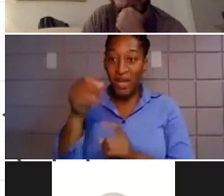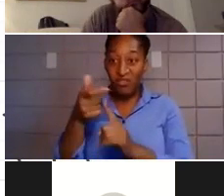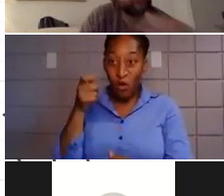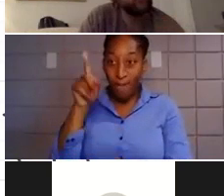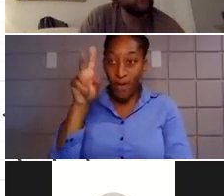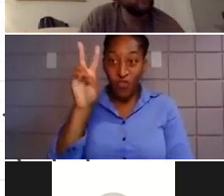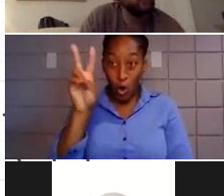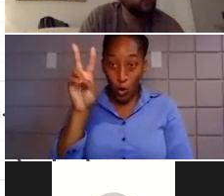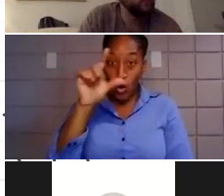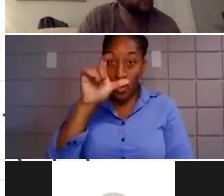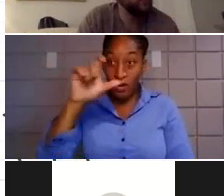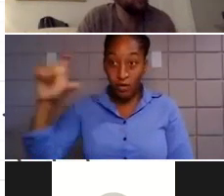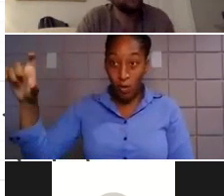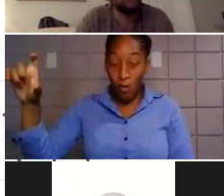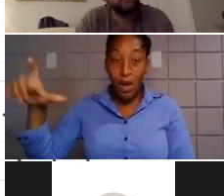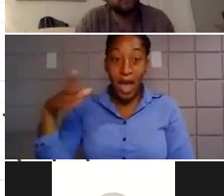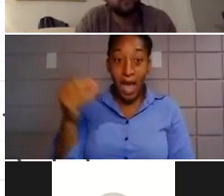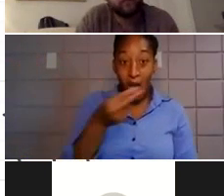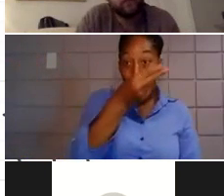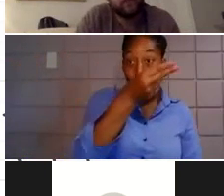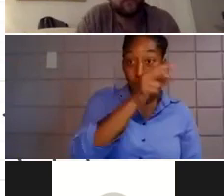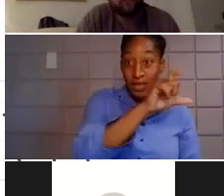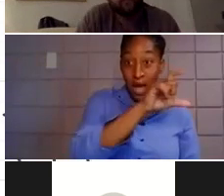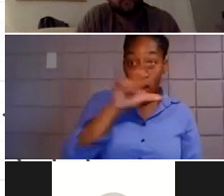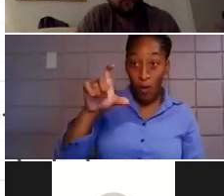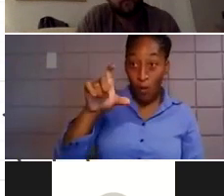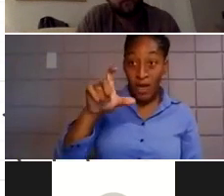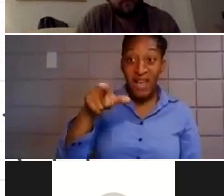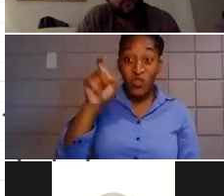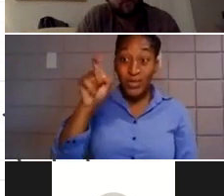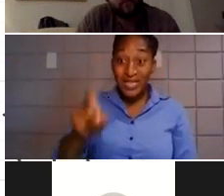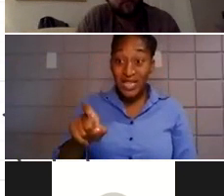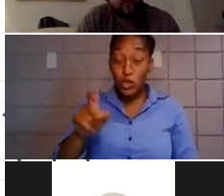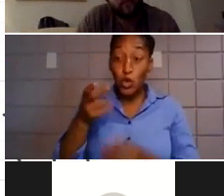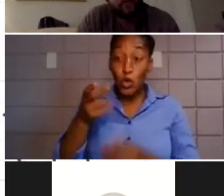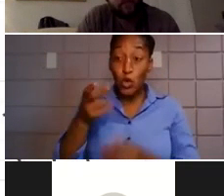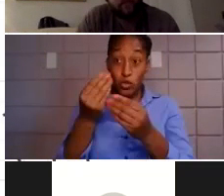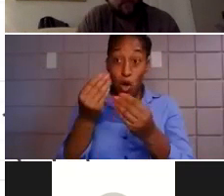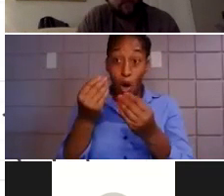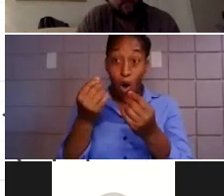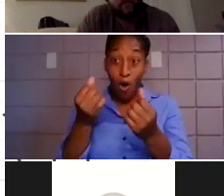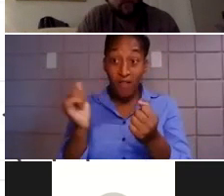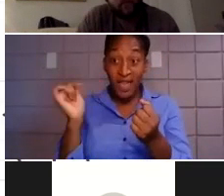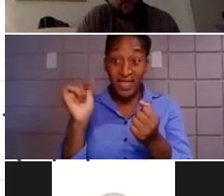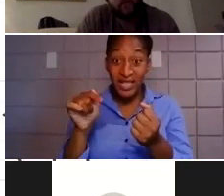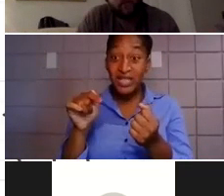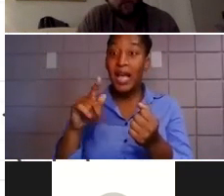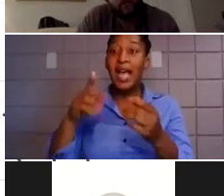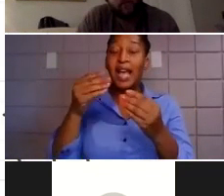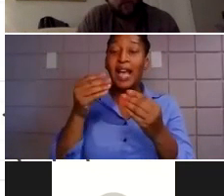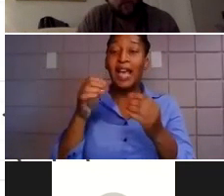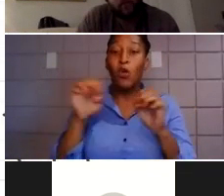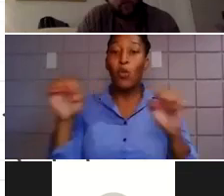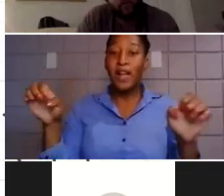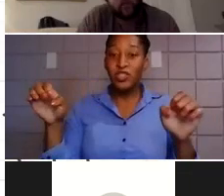to solve this equation to get T, and then you can put it in here. Or you can use one of these to